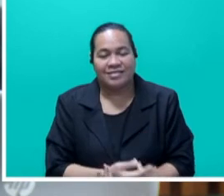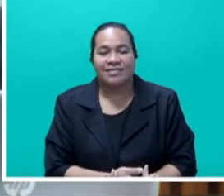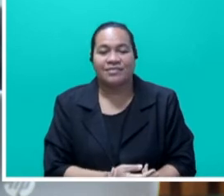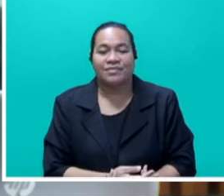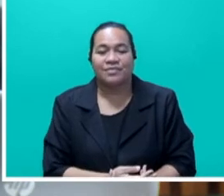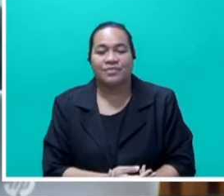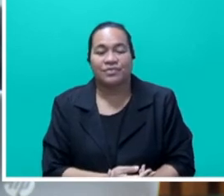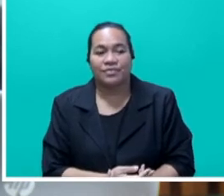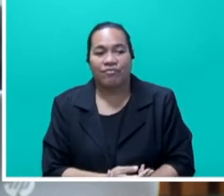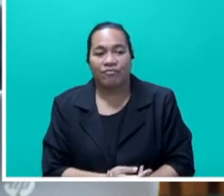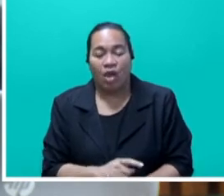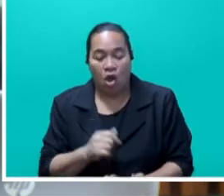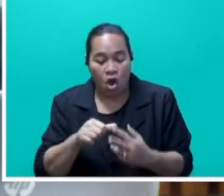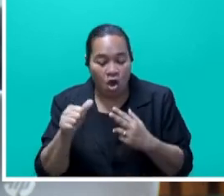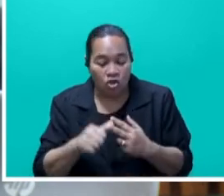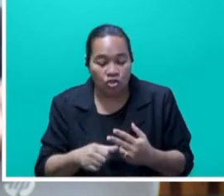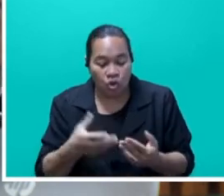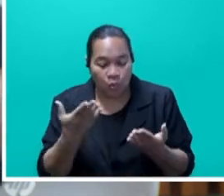also provided